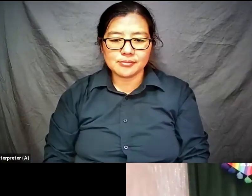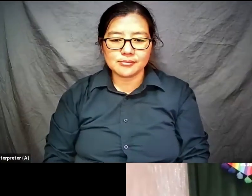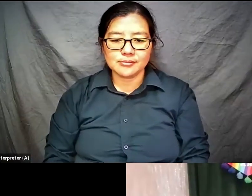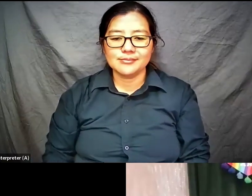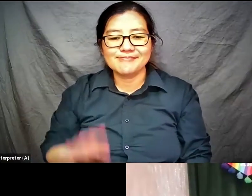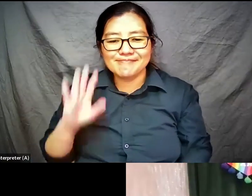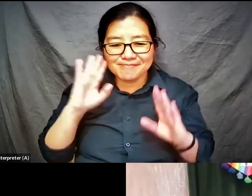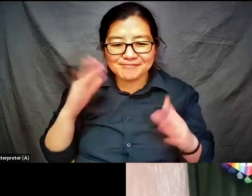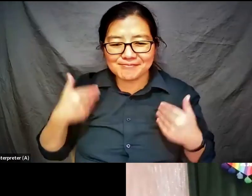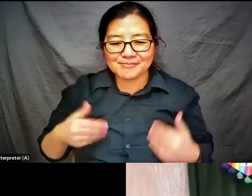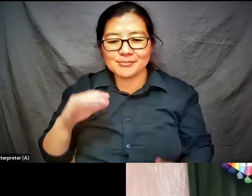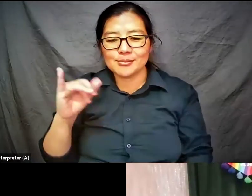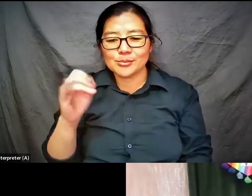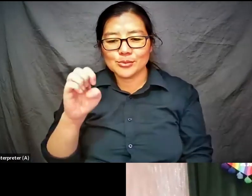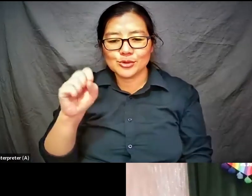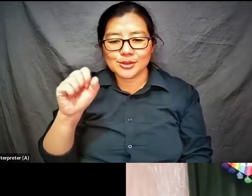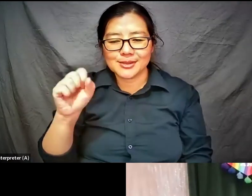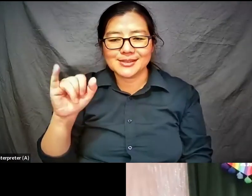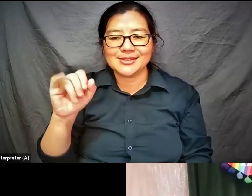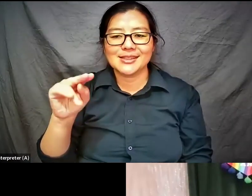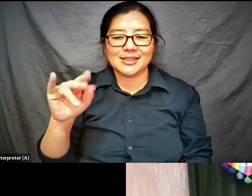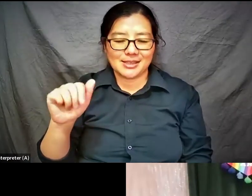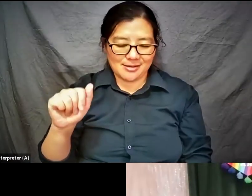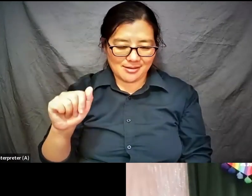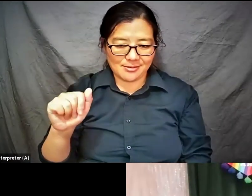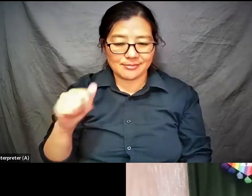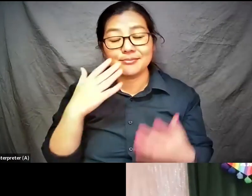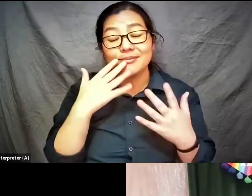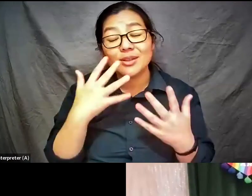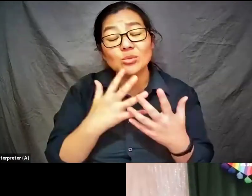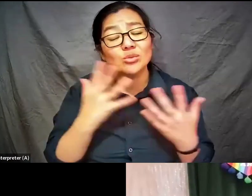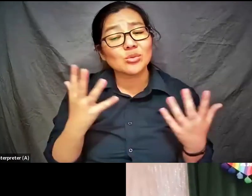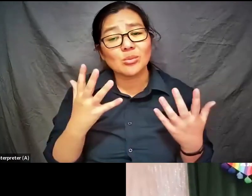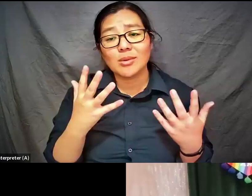experience in the cohort has been like